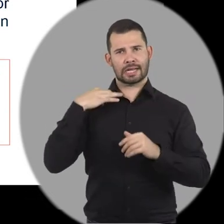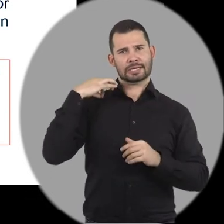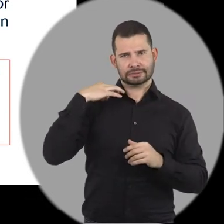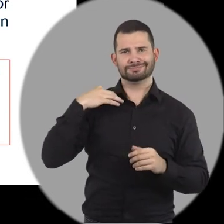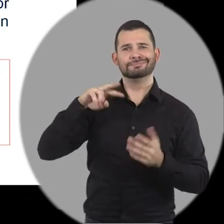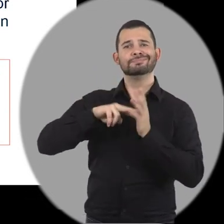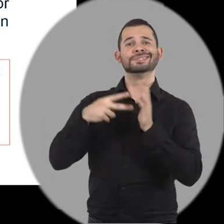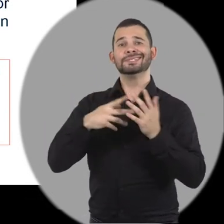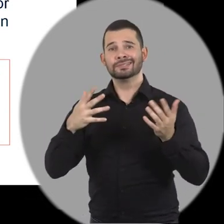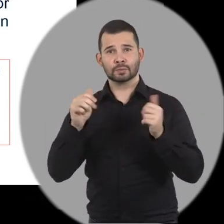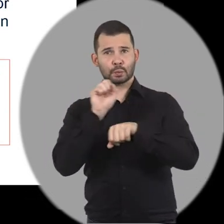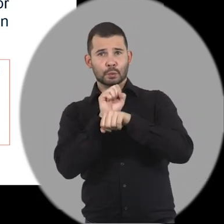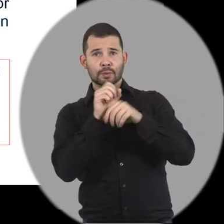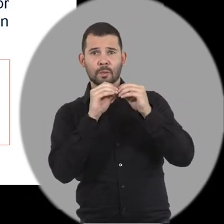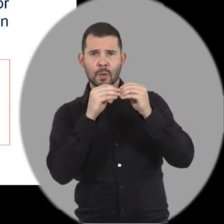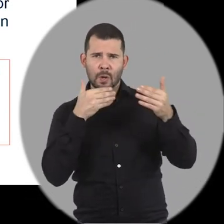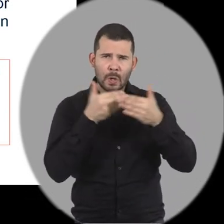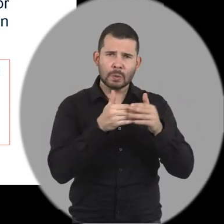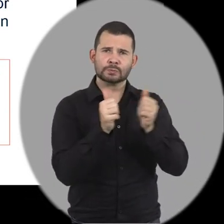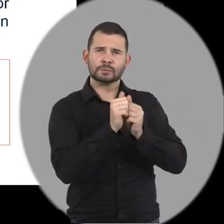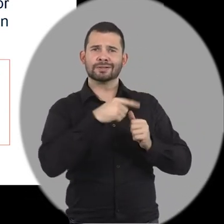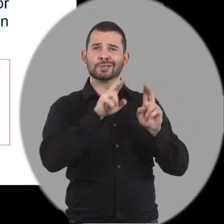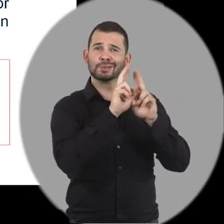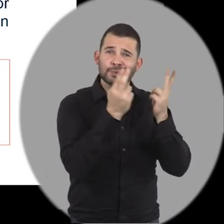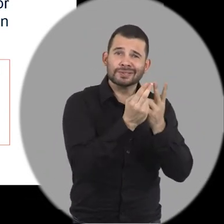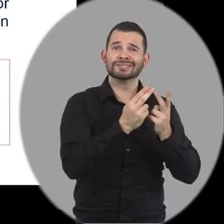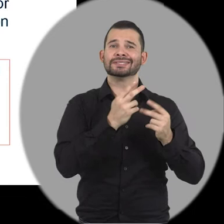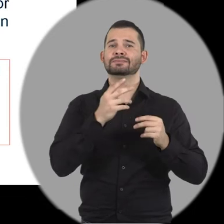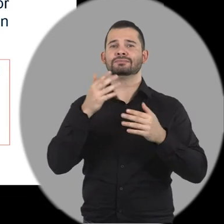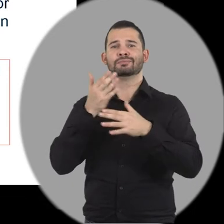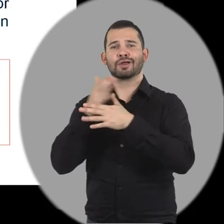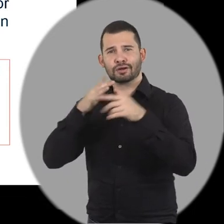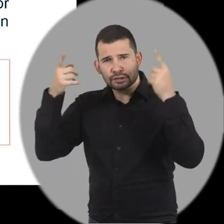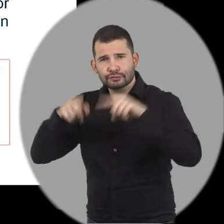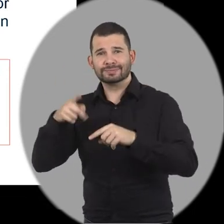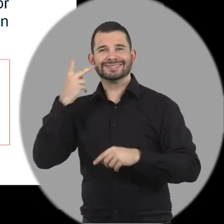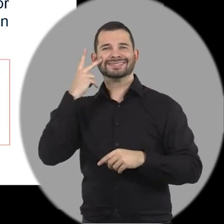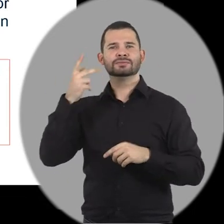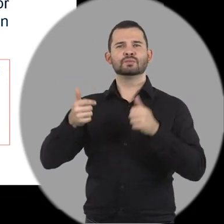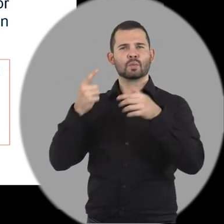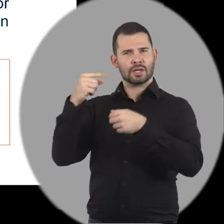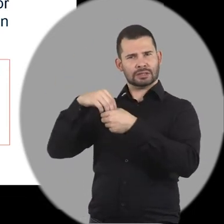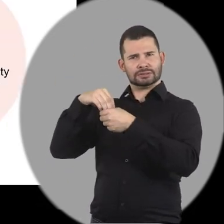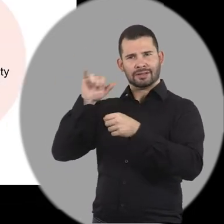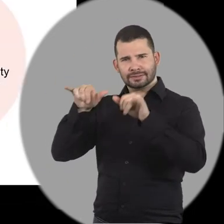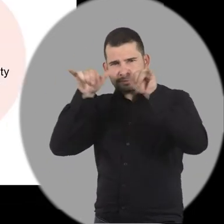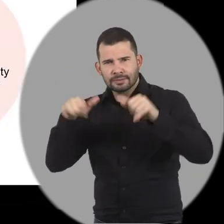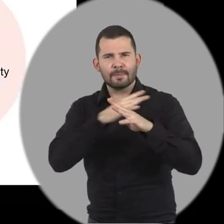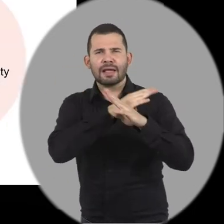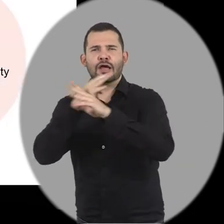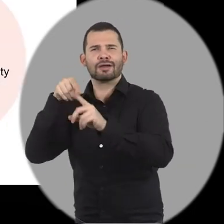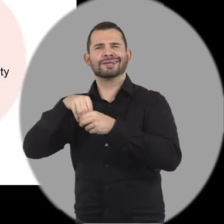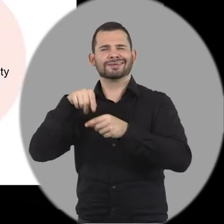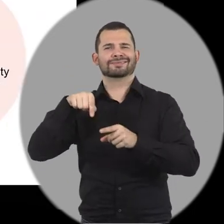more closely with our unions and partners to review the collective agreements or the systemic barriers that exist. So